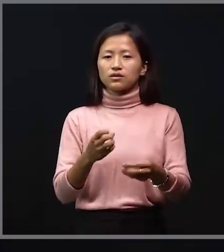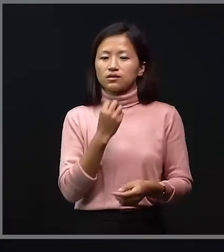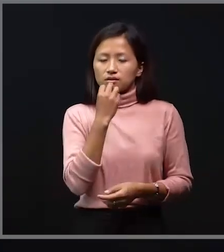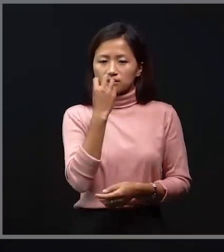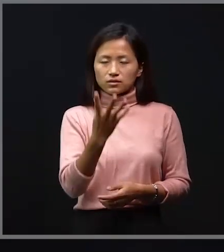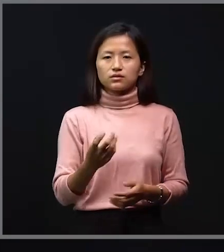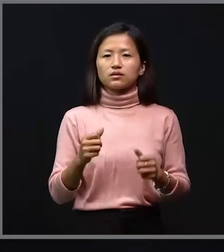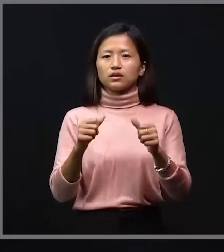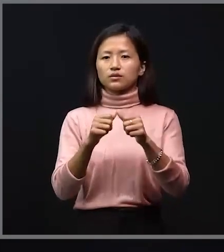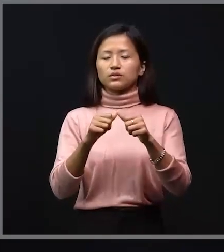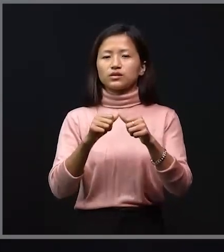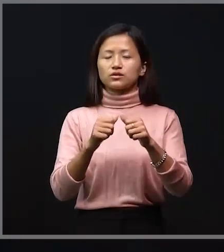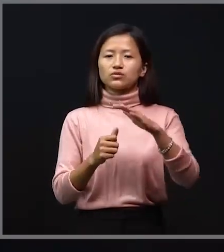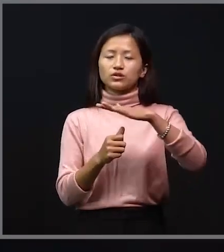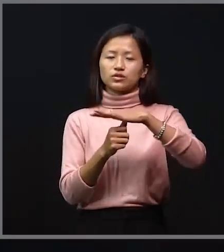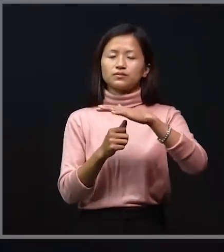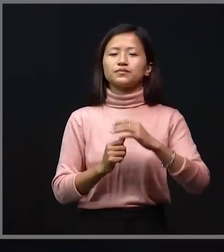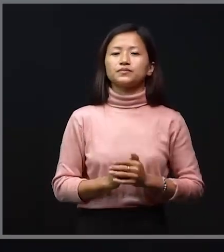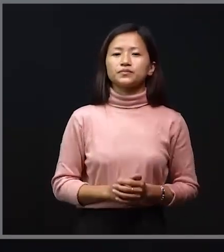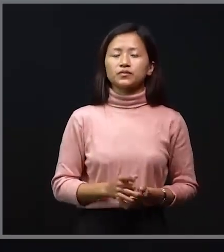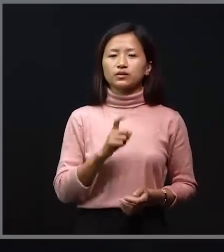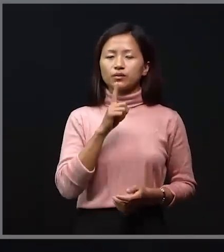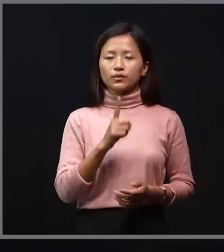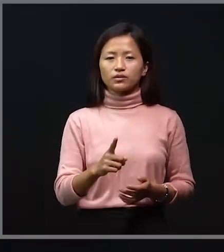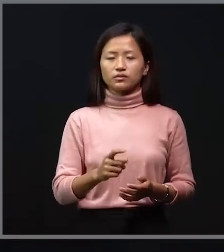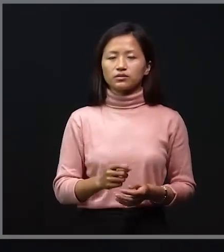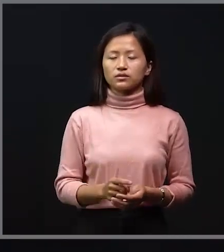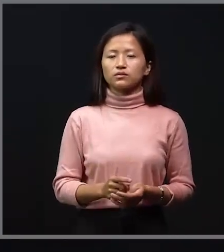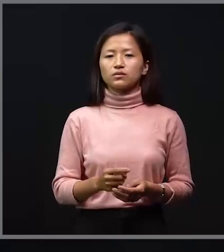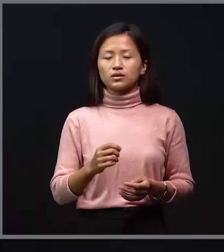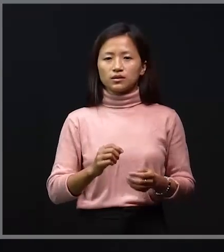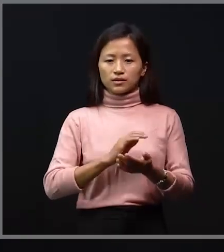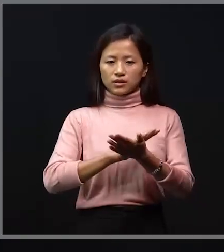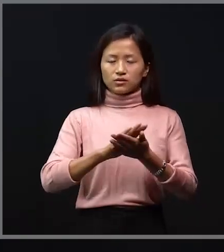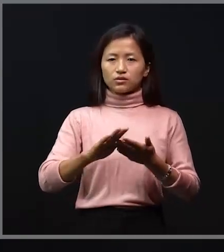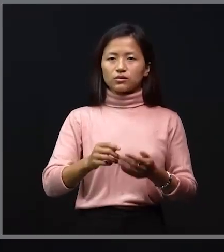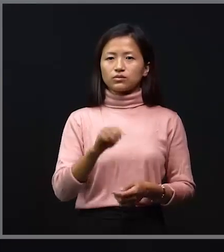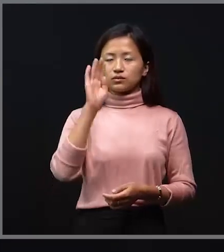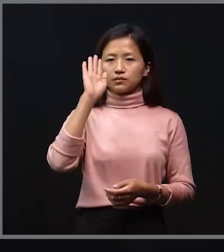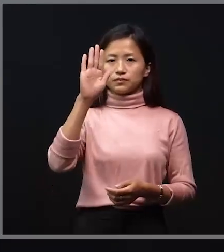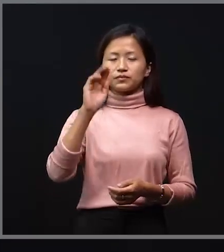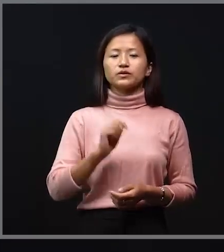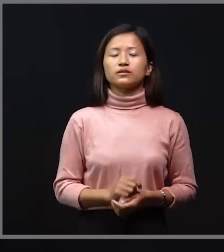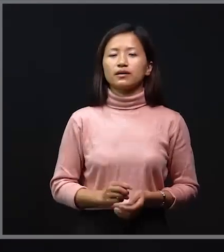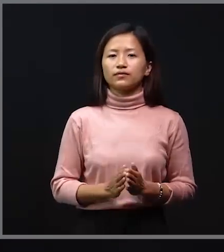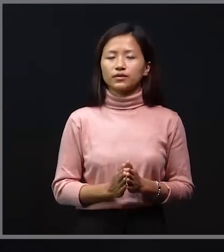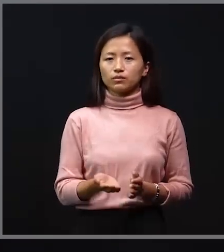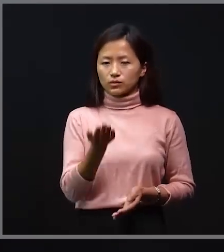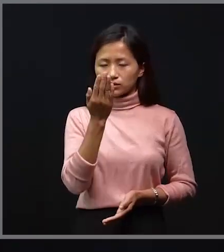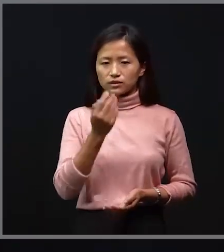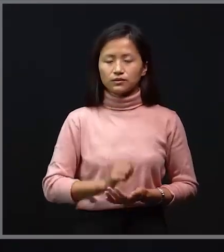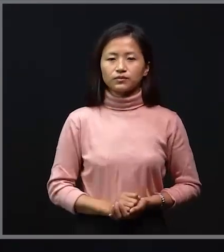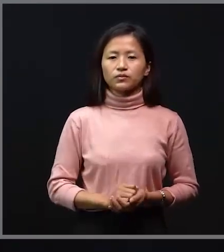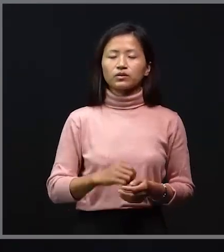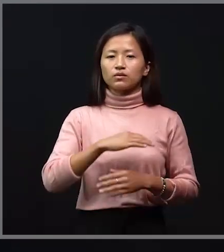easy administration, but the real reason was to divide the Hindus and the Muslims, because the Britishers, we all know,